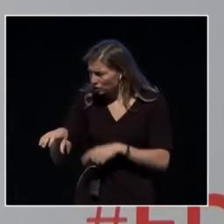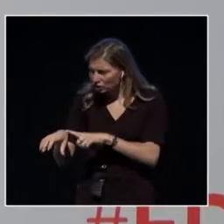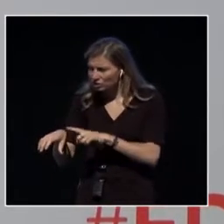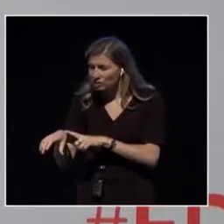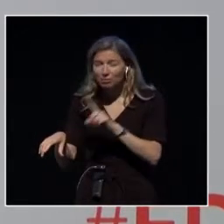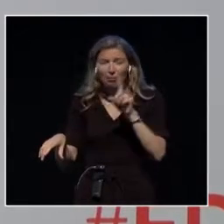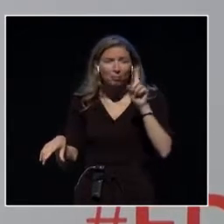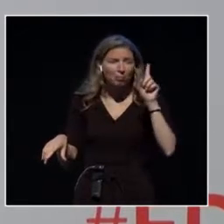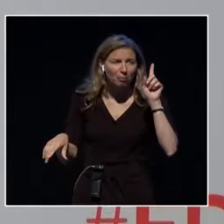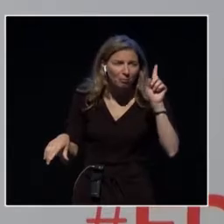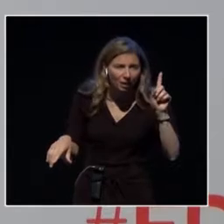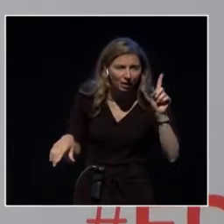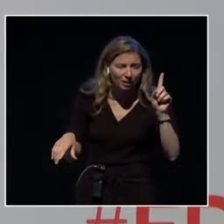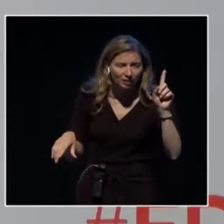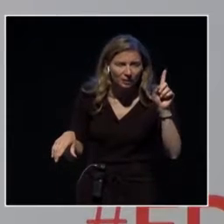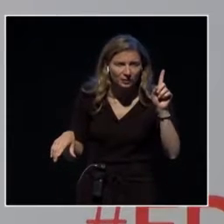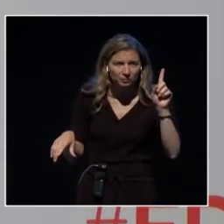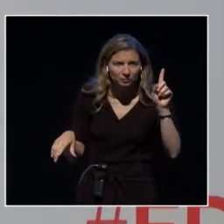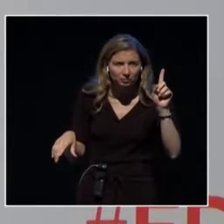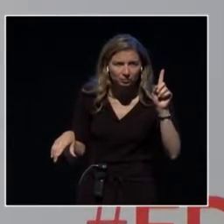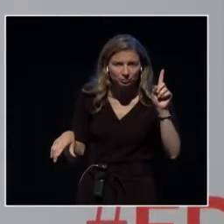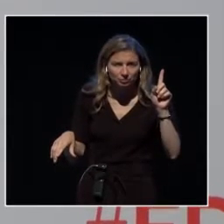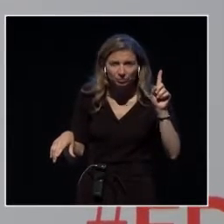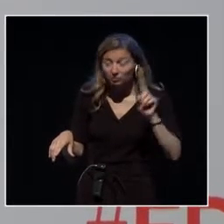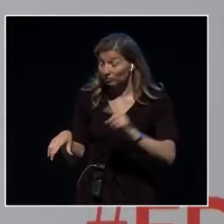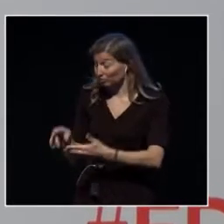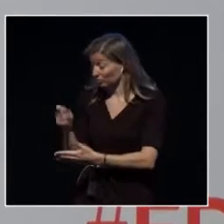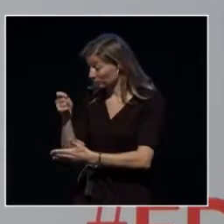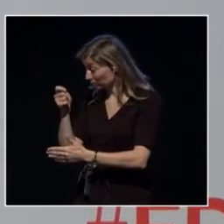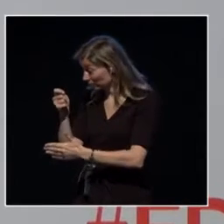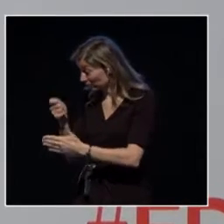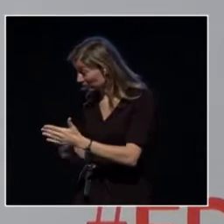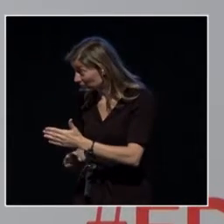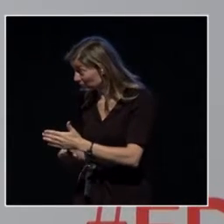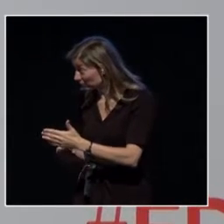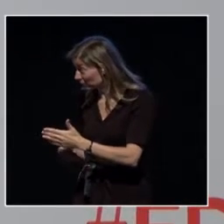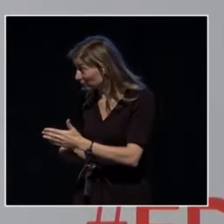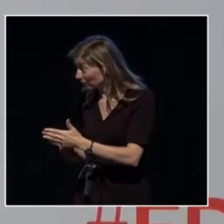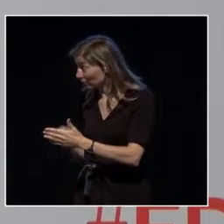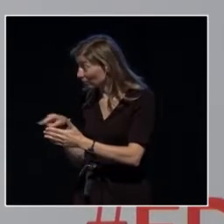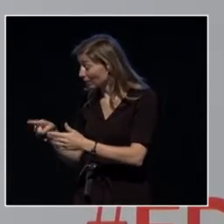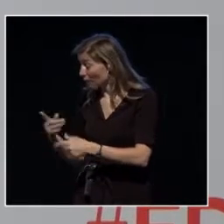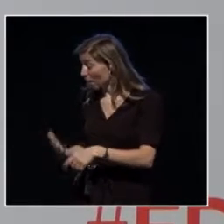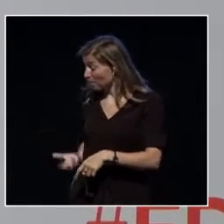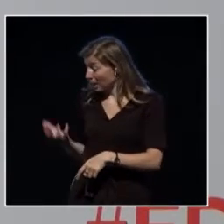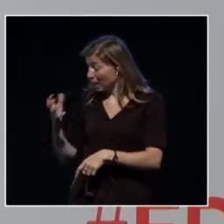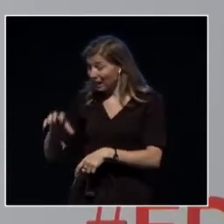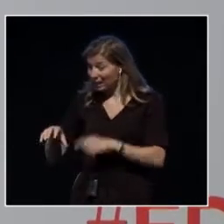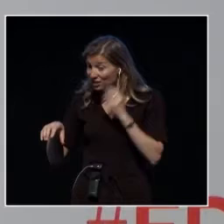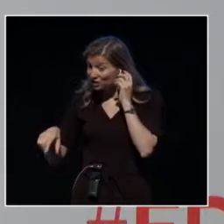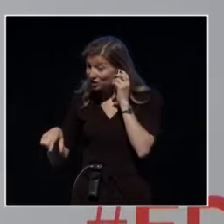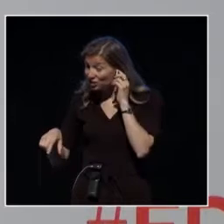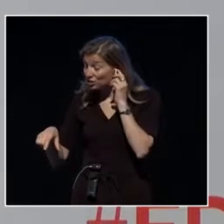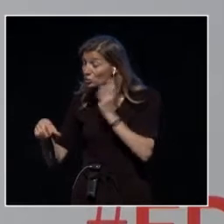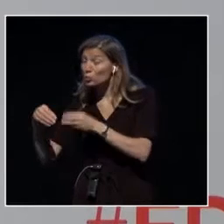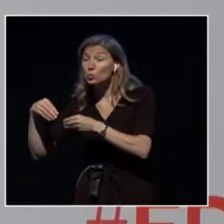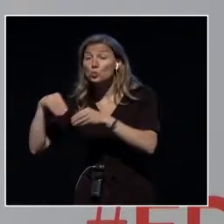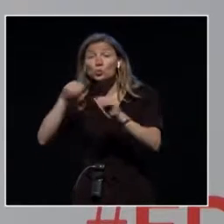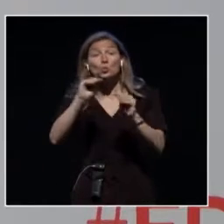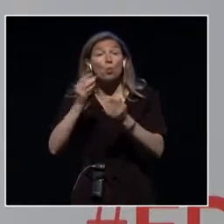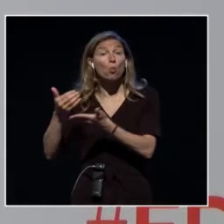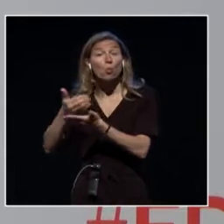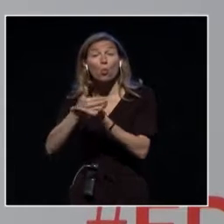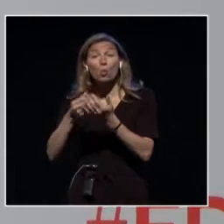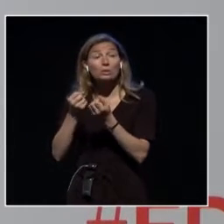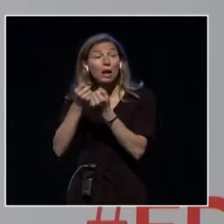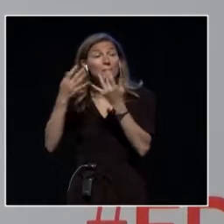how much that we sold it for. Bangladesh factory sold it for. It sold it for $5, and you